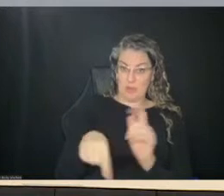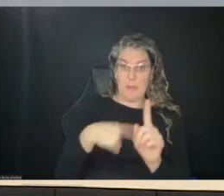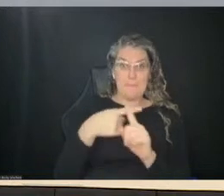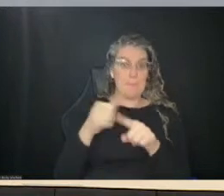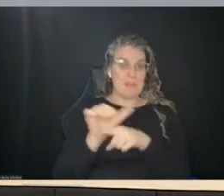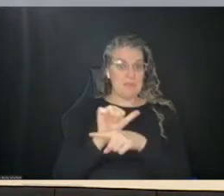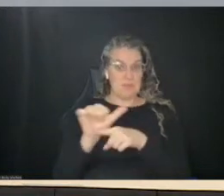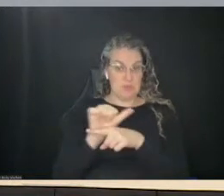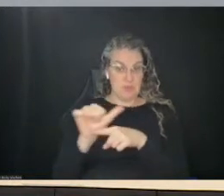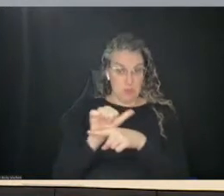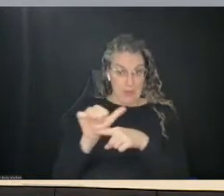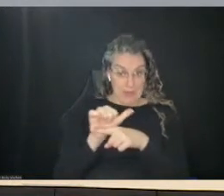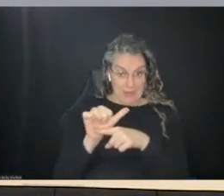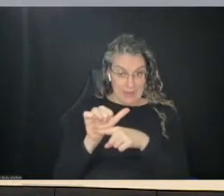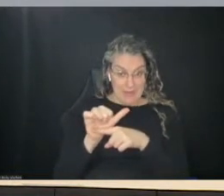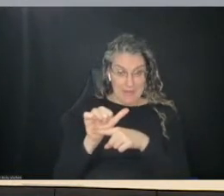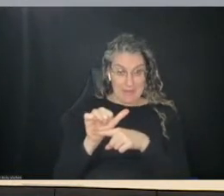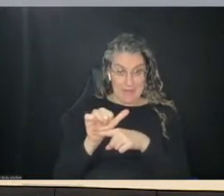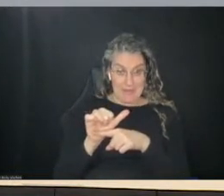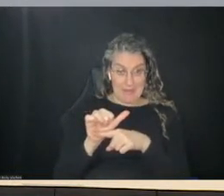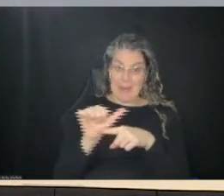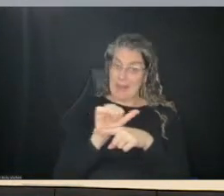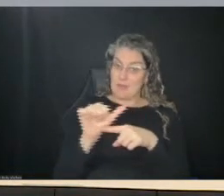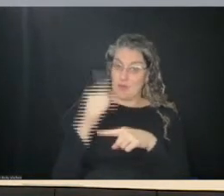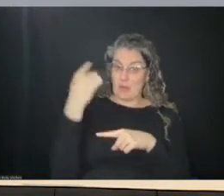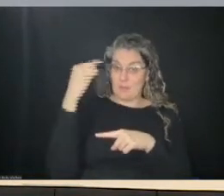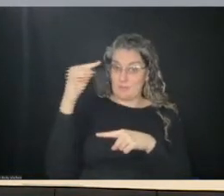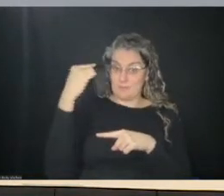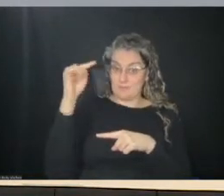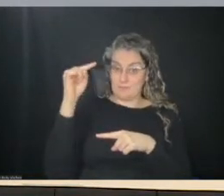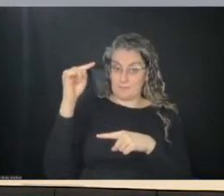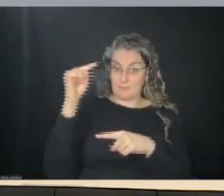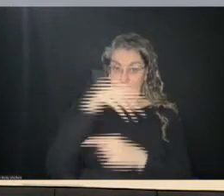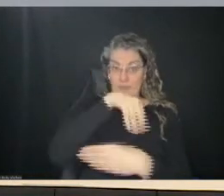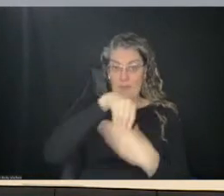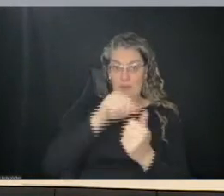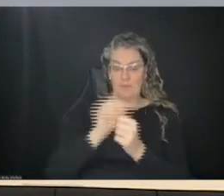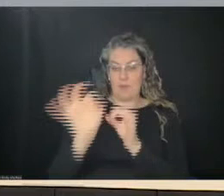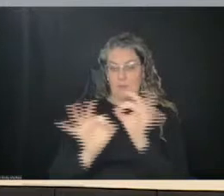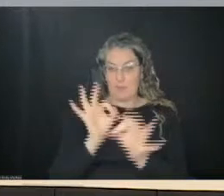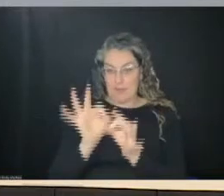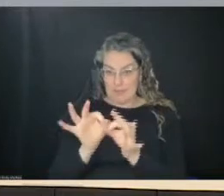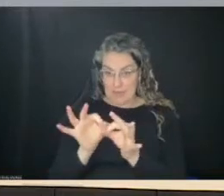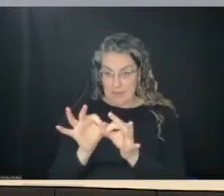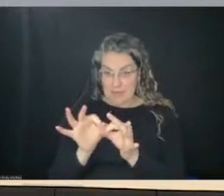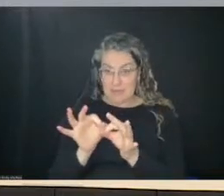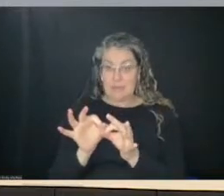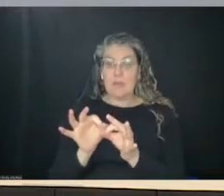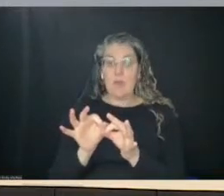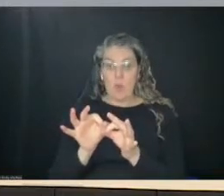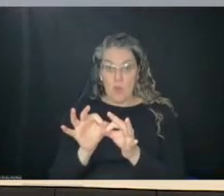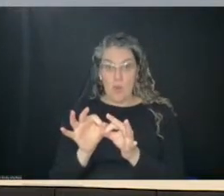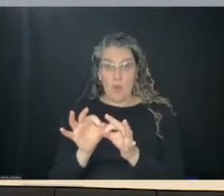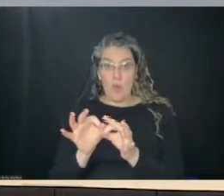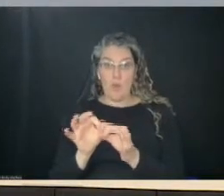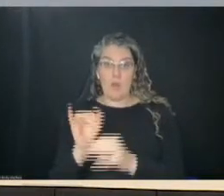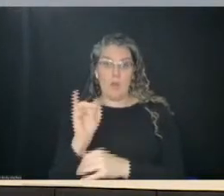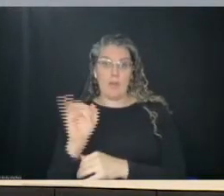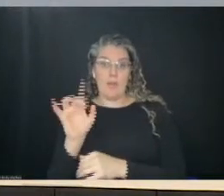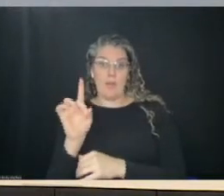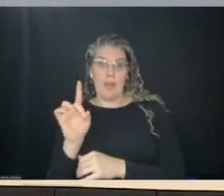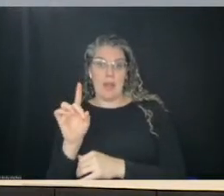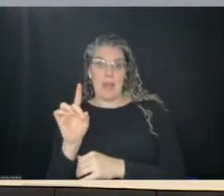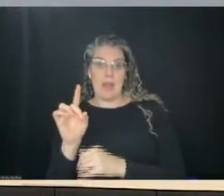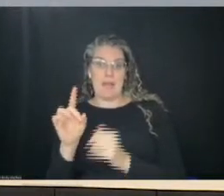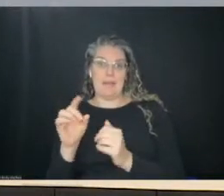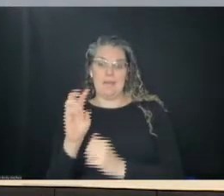they can may also be involved in the testing or running one of the ID Now machines, the molecular